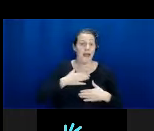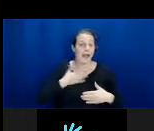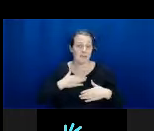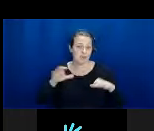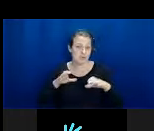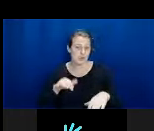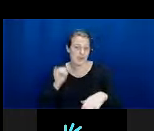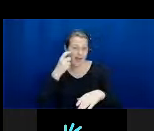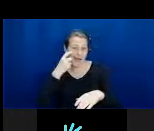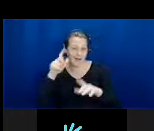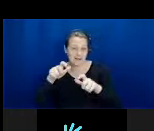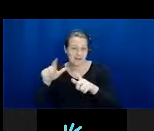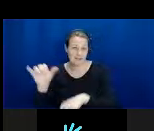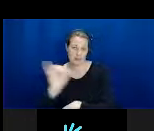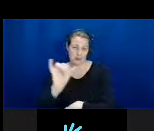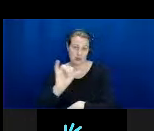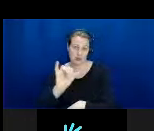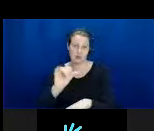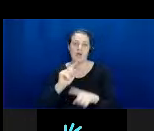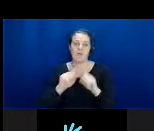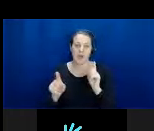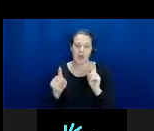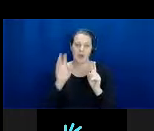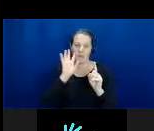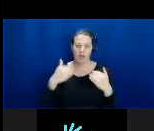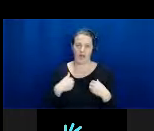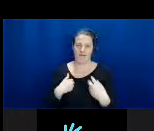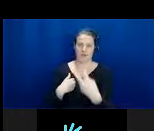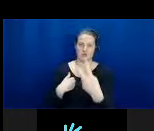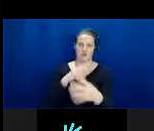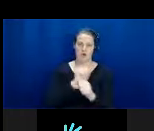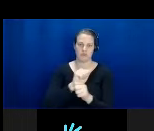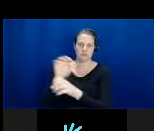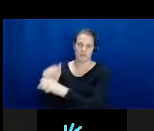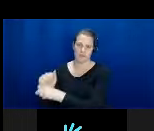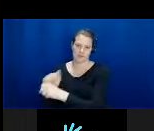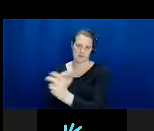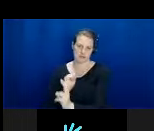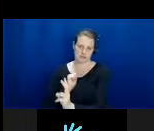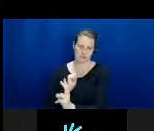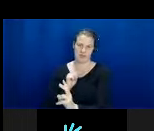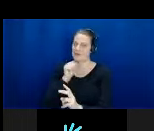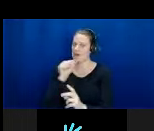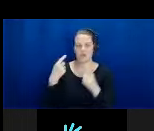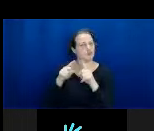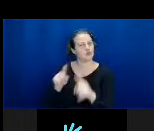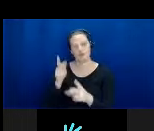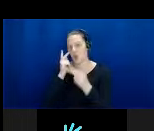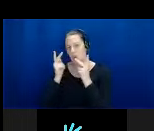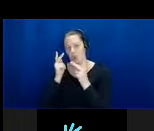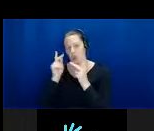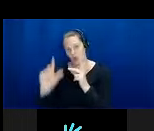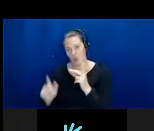well, but it would have to be, I guess, on a different day when we do comprehensive exams, not during your low vision